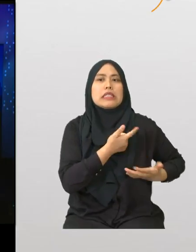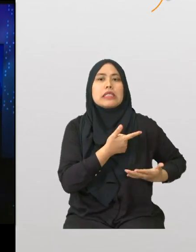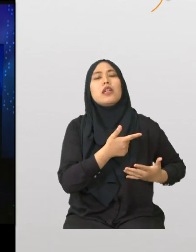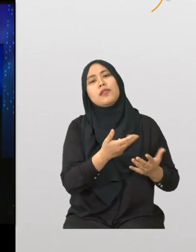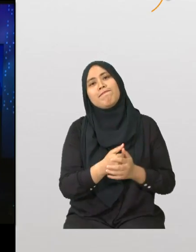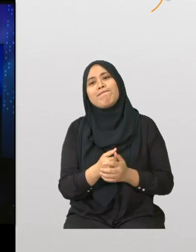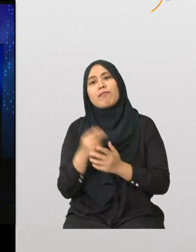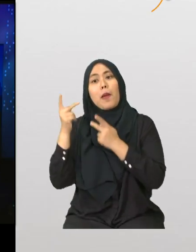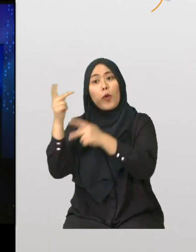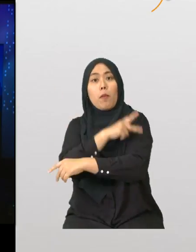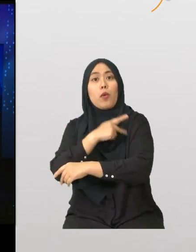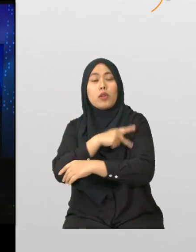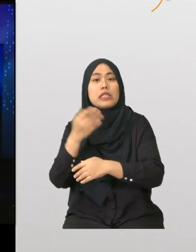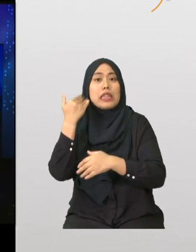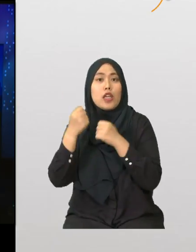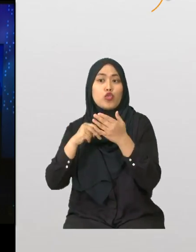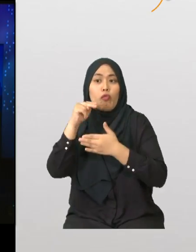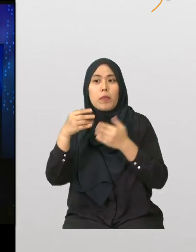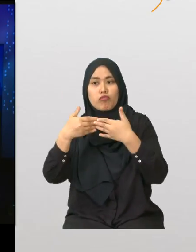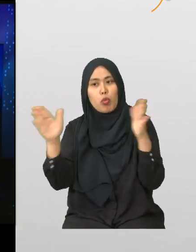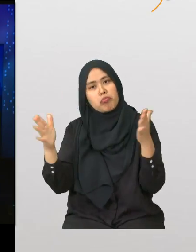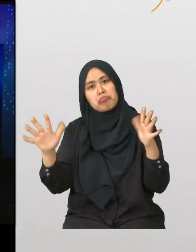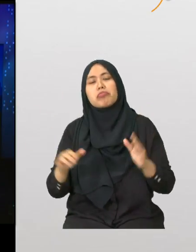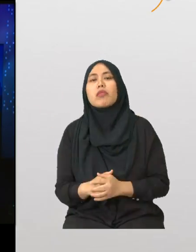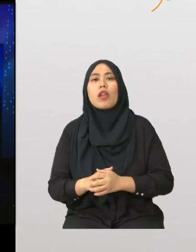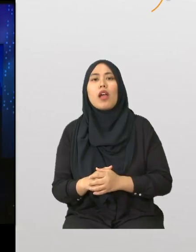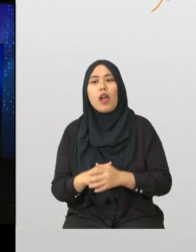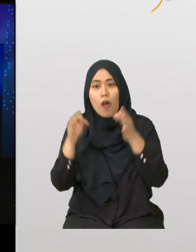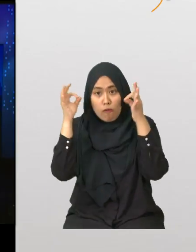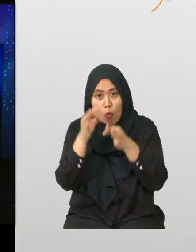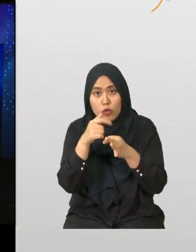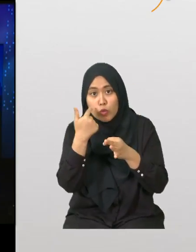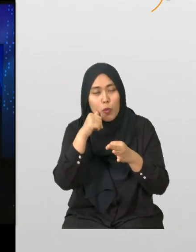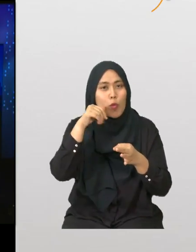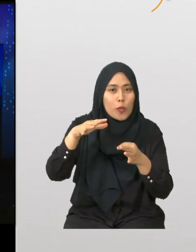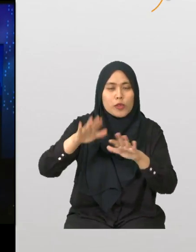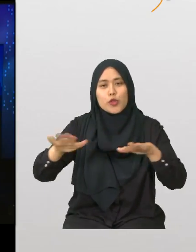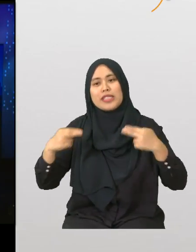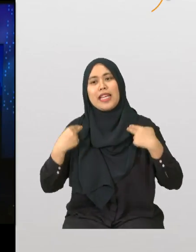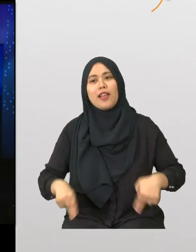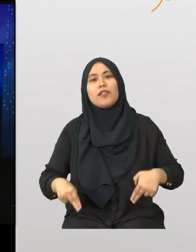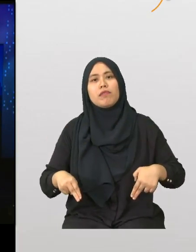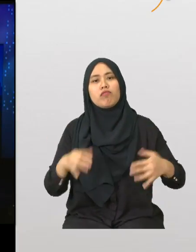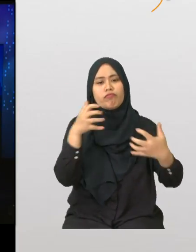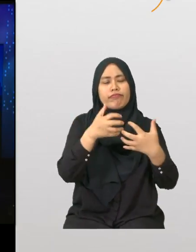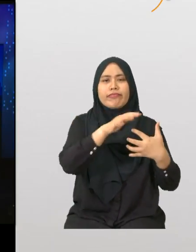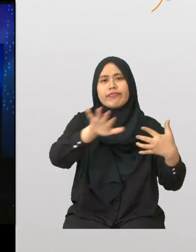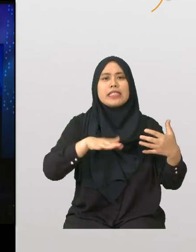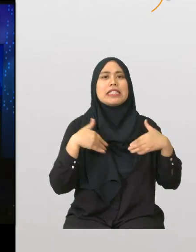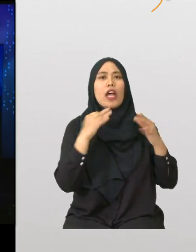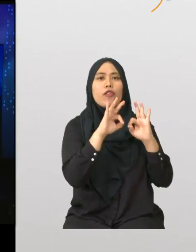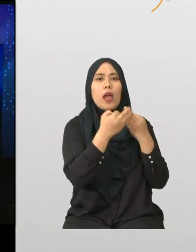Punggol Polyclinic opened last November. It focuses on women's and children's health to cater to the young families living